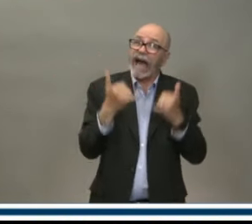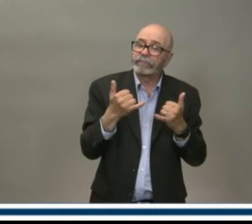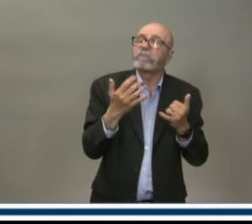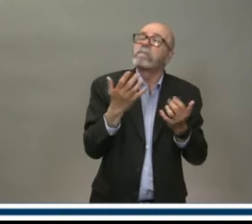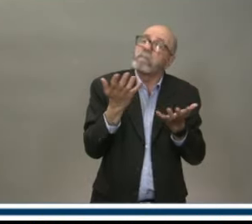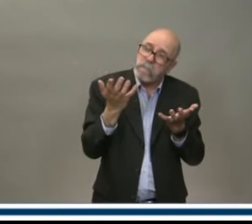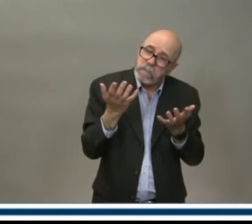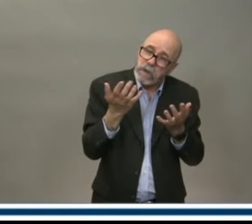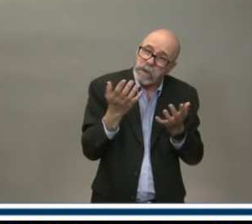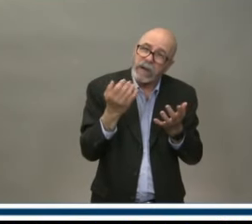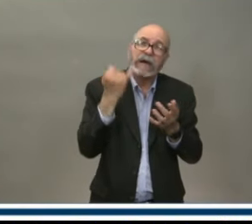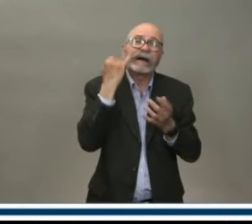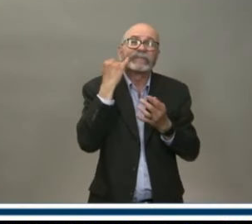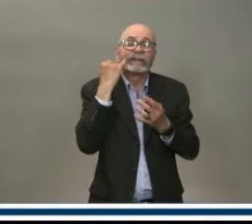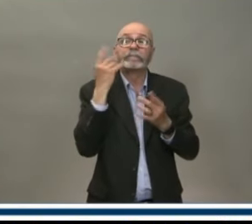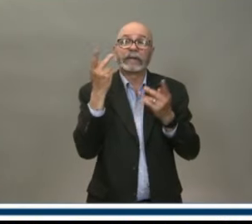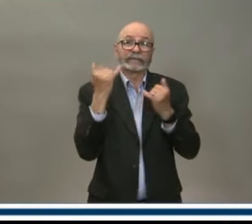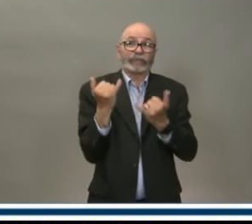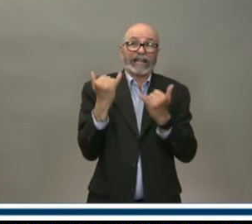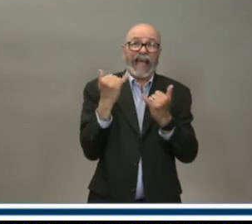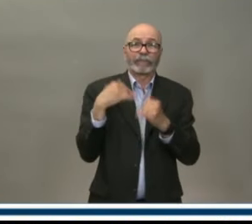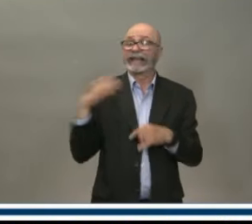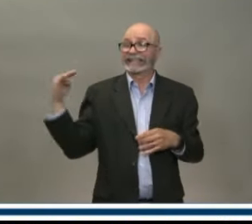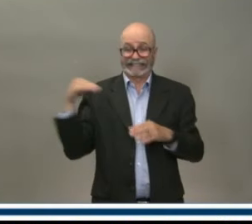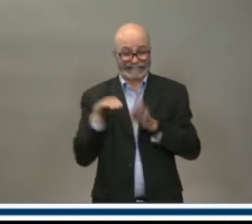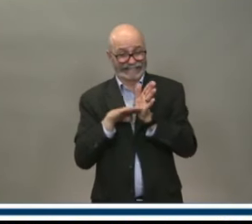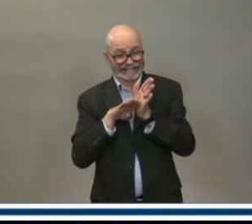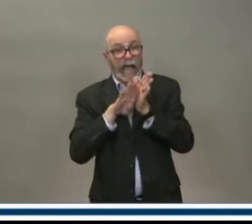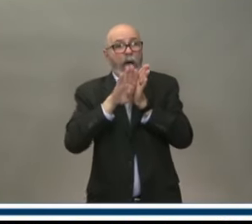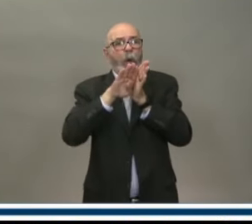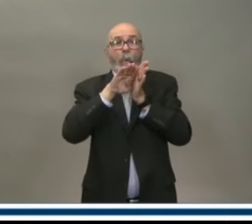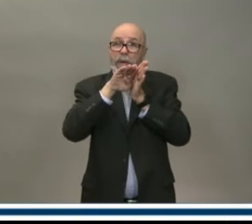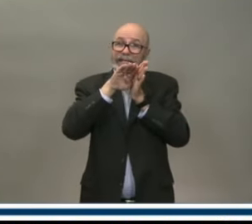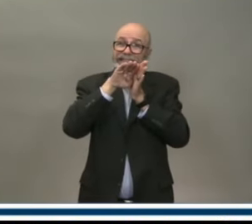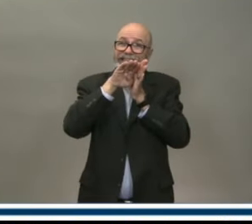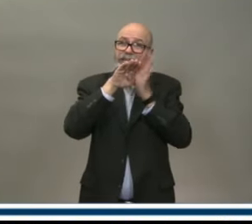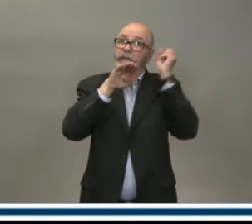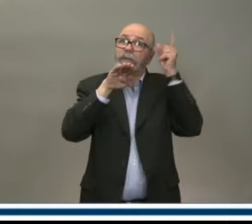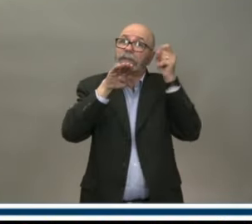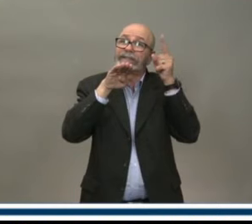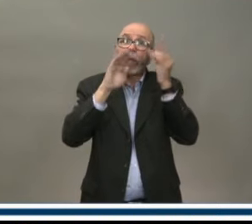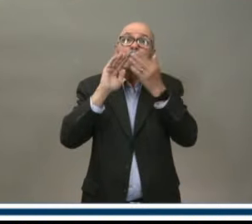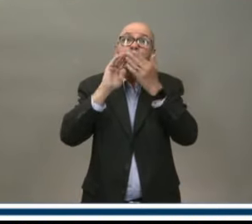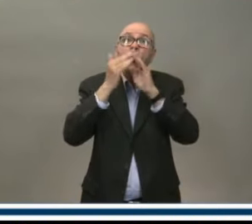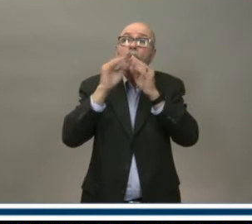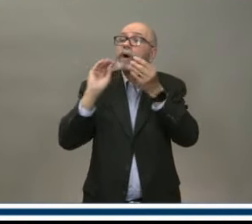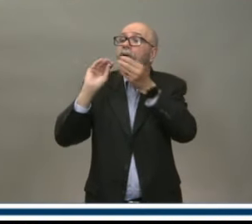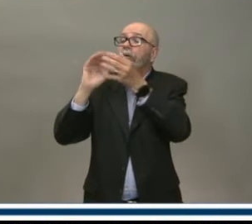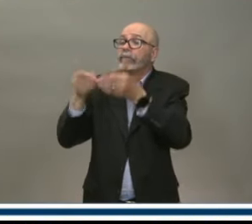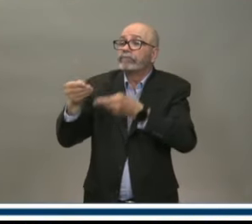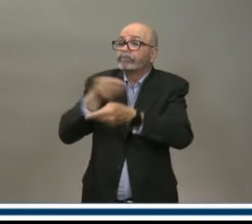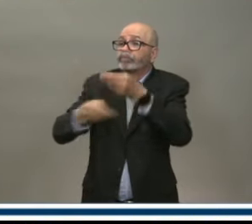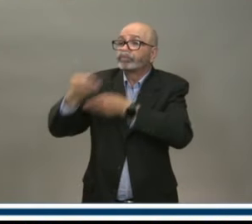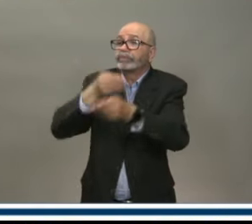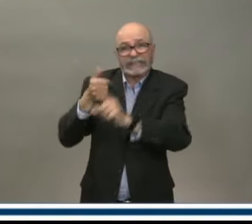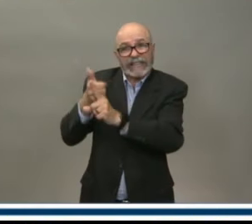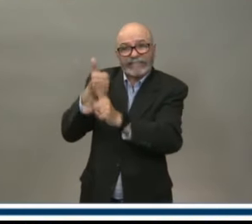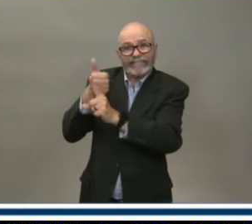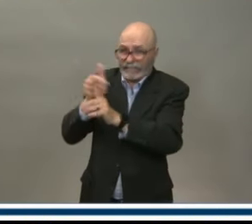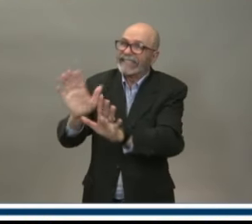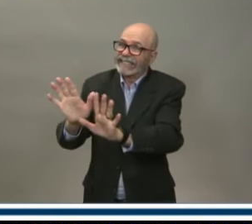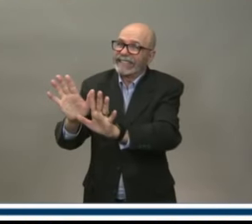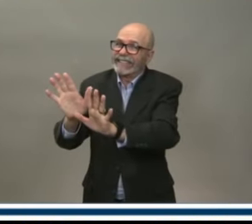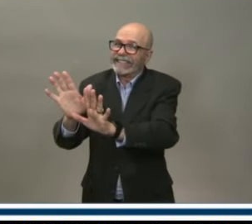the peak to us in community spread, which is what other provinces are